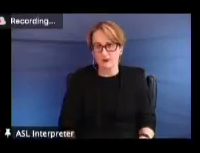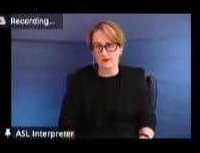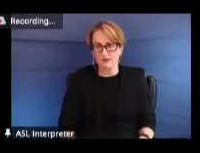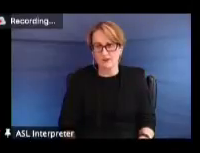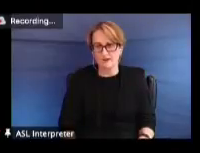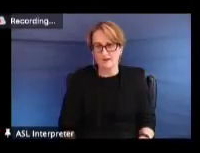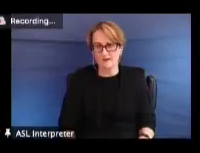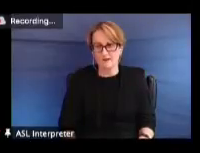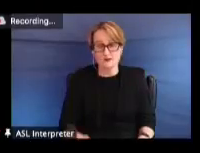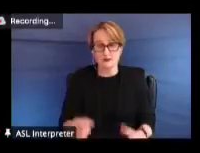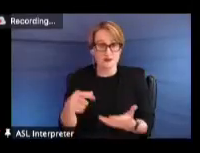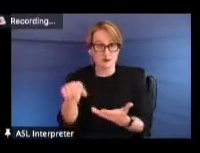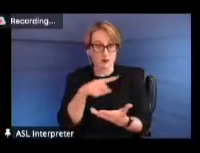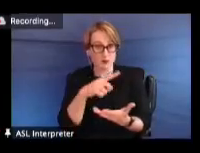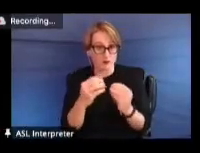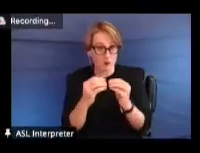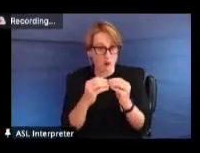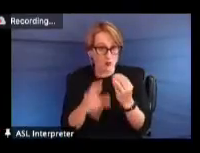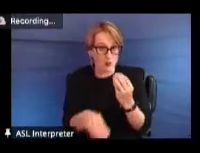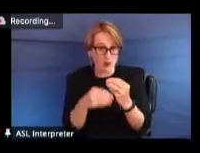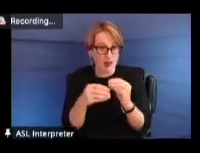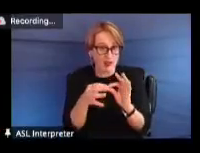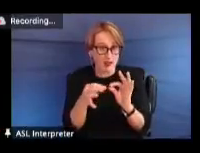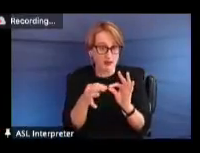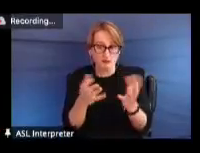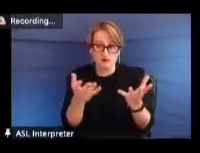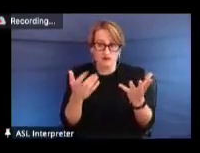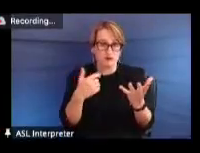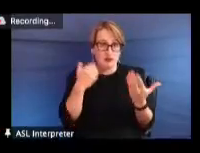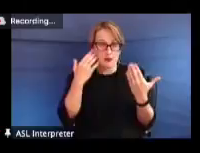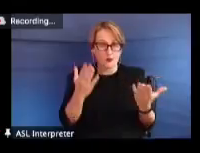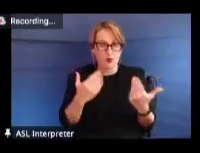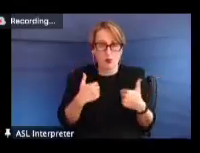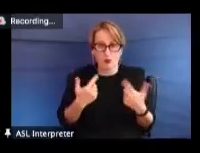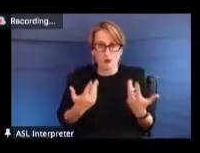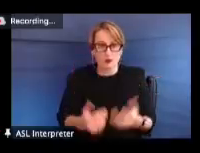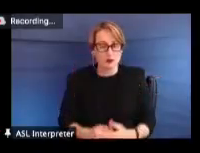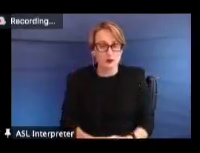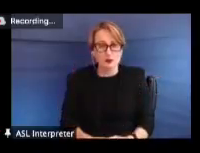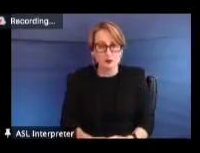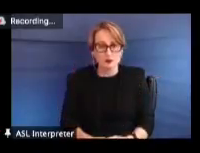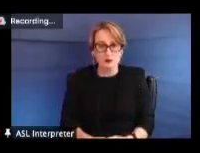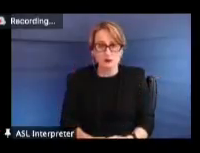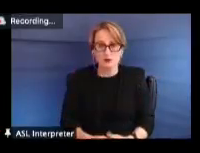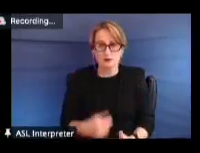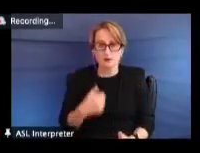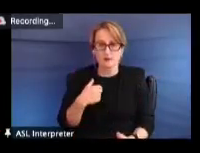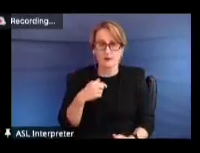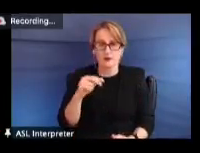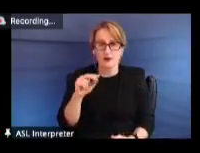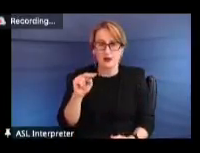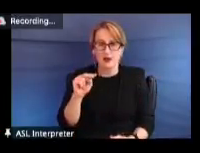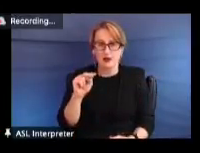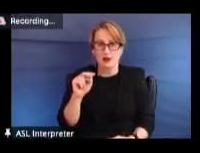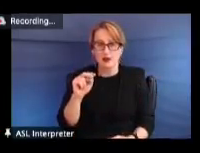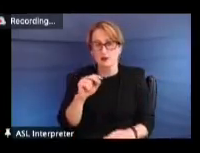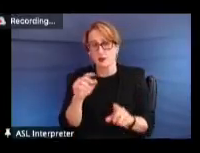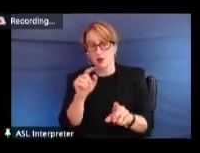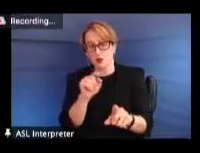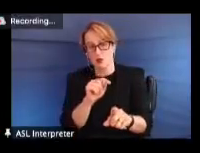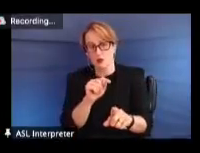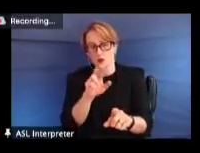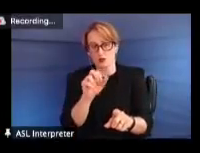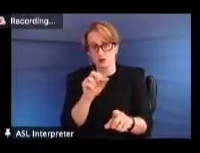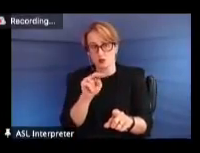I know if someone else has anything to add, or that we could, I don't know. So I have Trina,